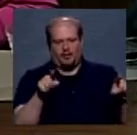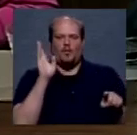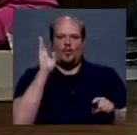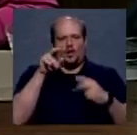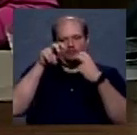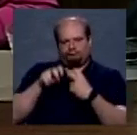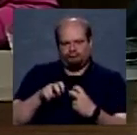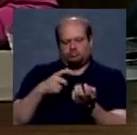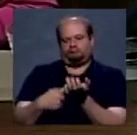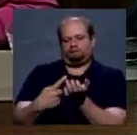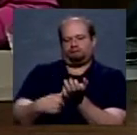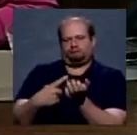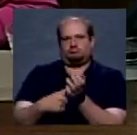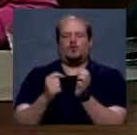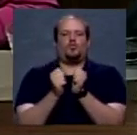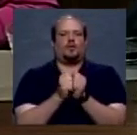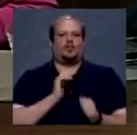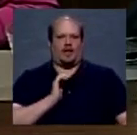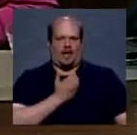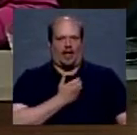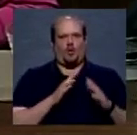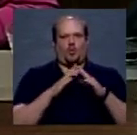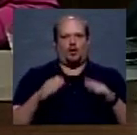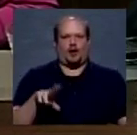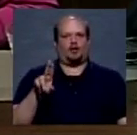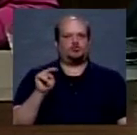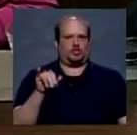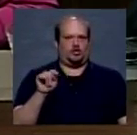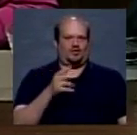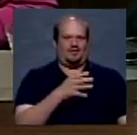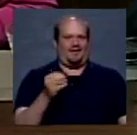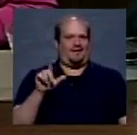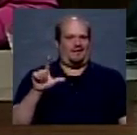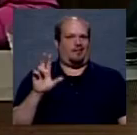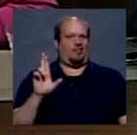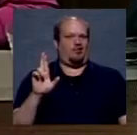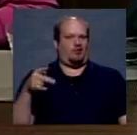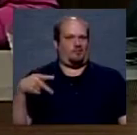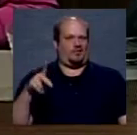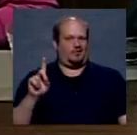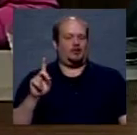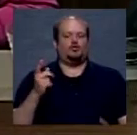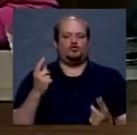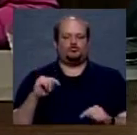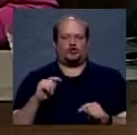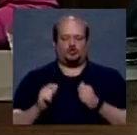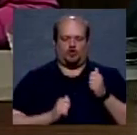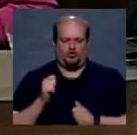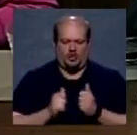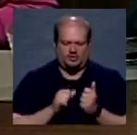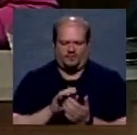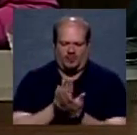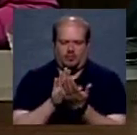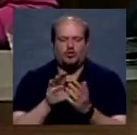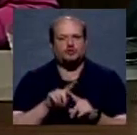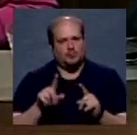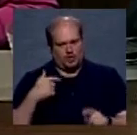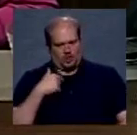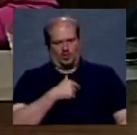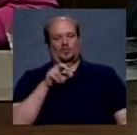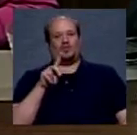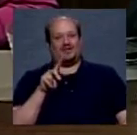with our housing unit and LRPD and see if we can aggressively try to approach this. But we did some outreach